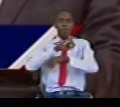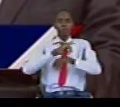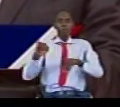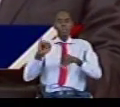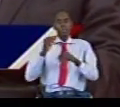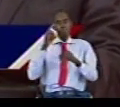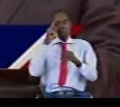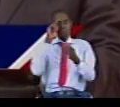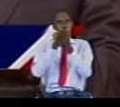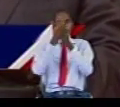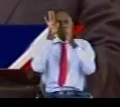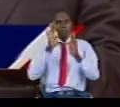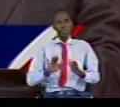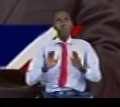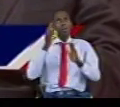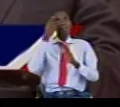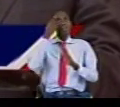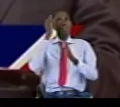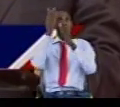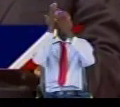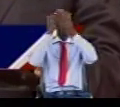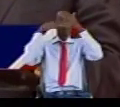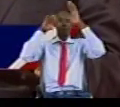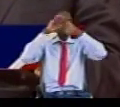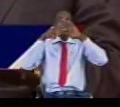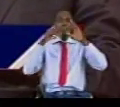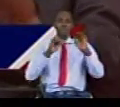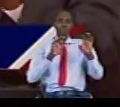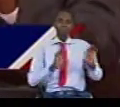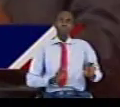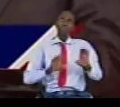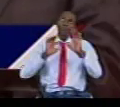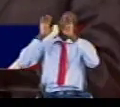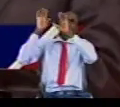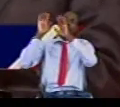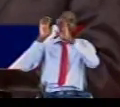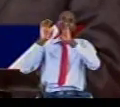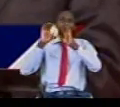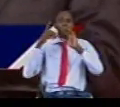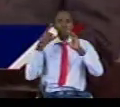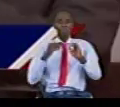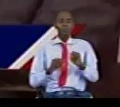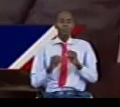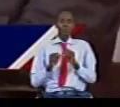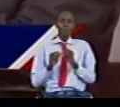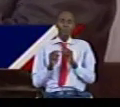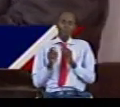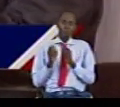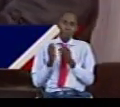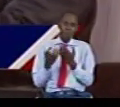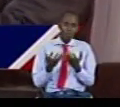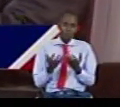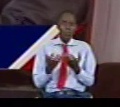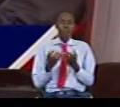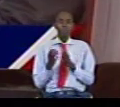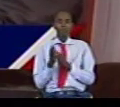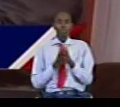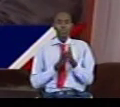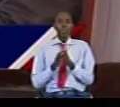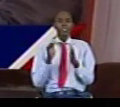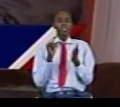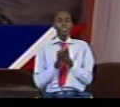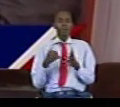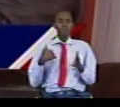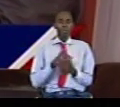dedication, the devotion, the commitment, the pursuit, the passion, that we know there is